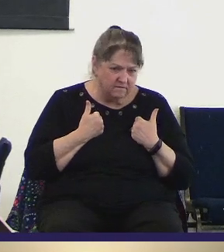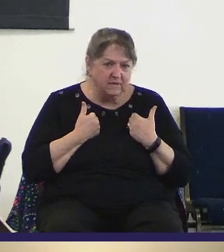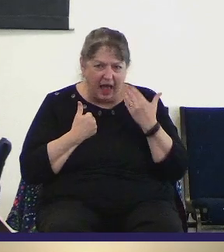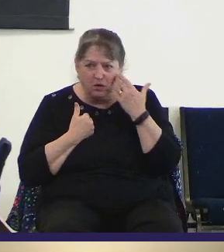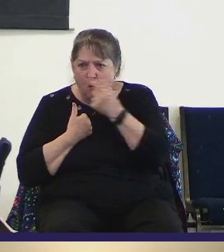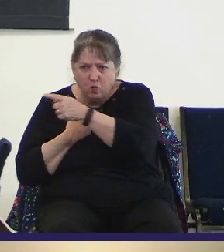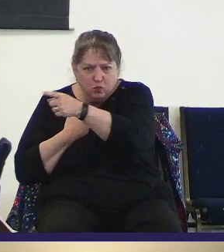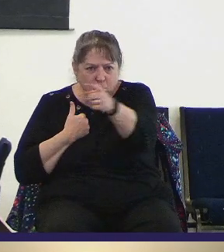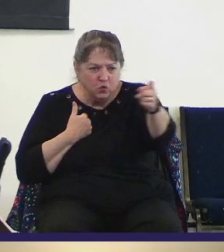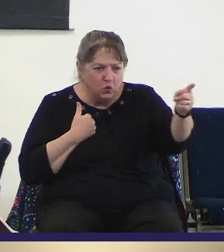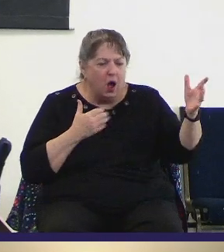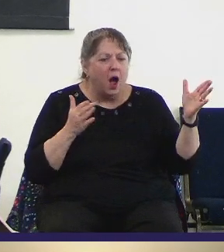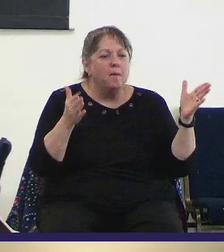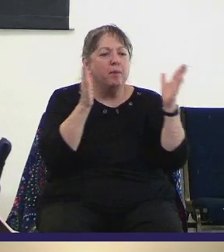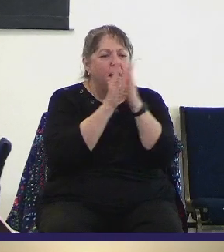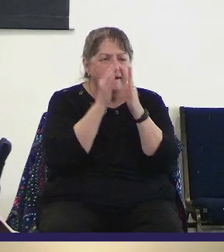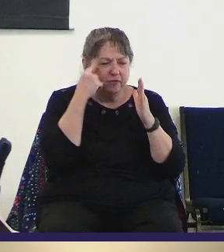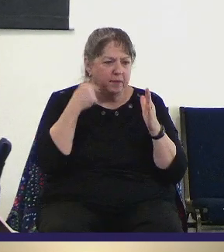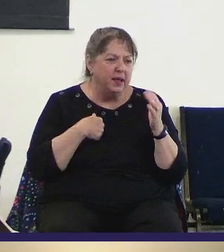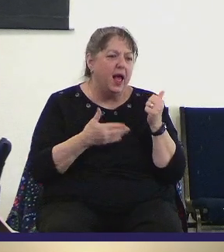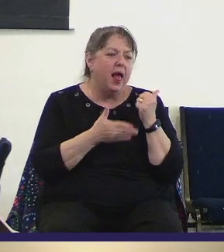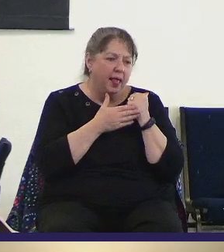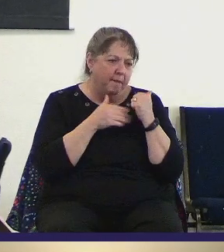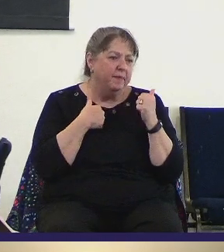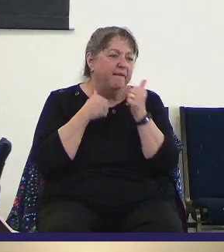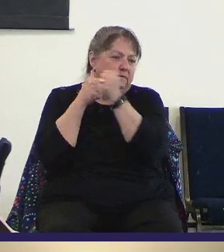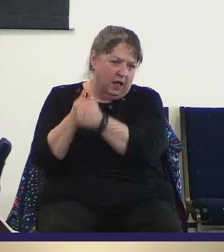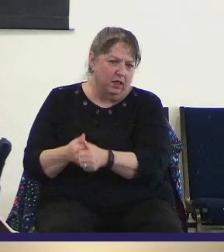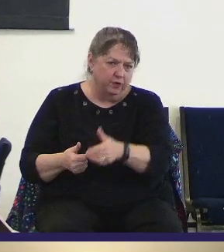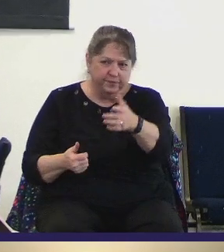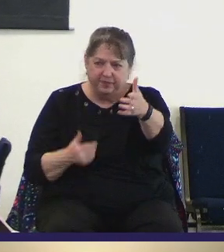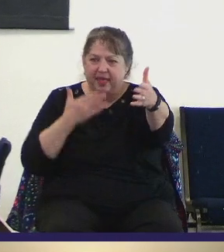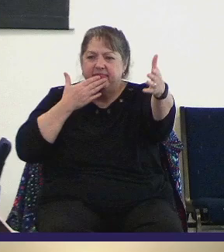collective prayer will help get me to there. So thank you, everybody.